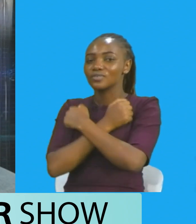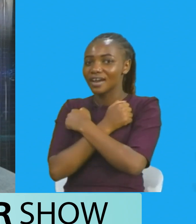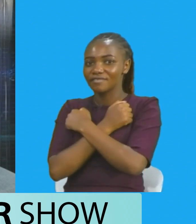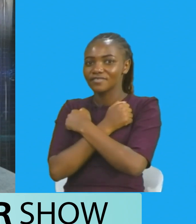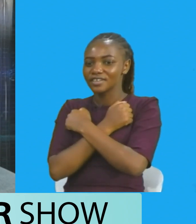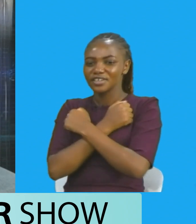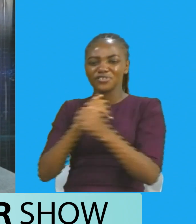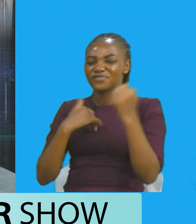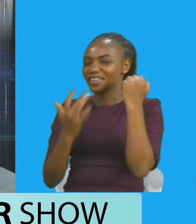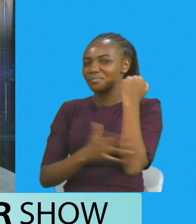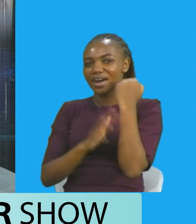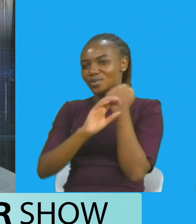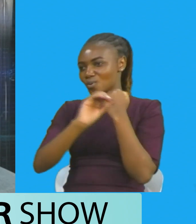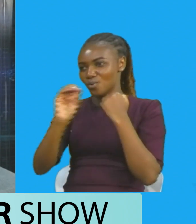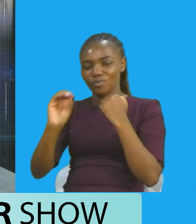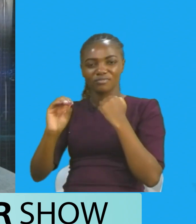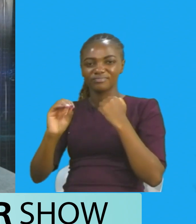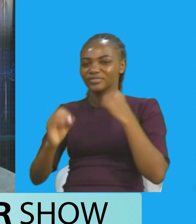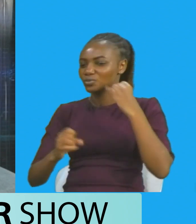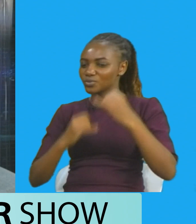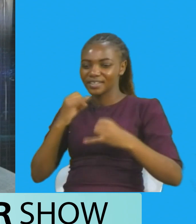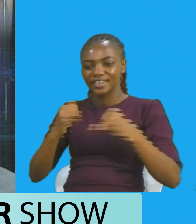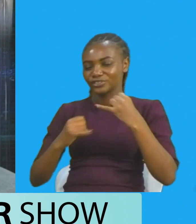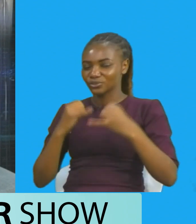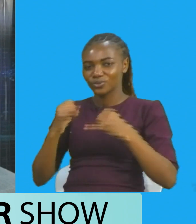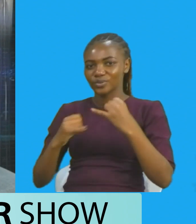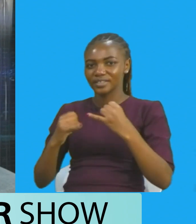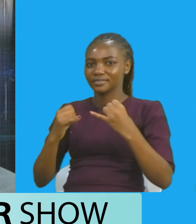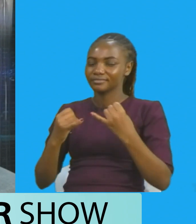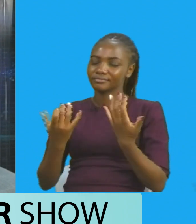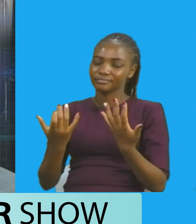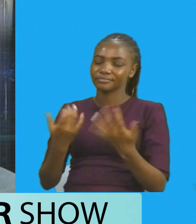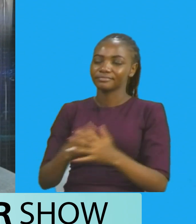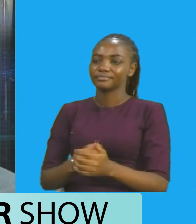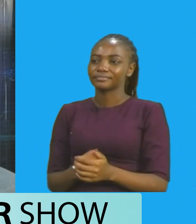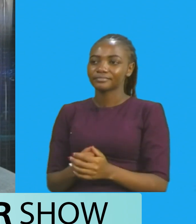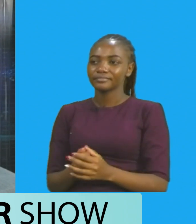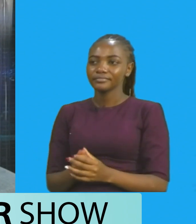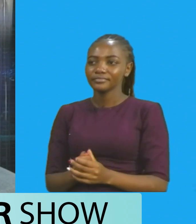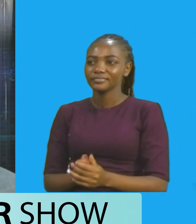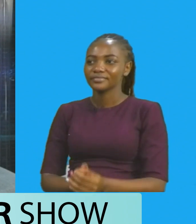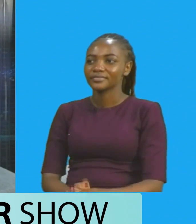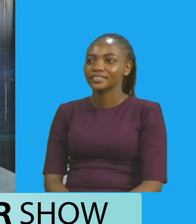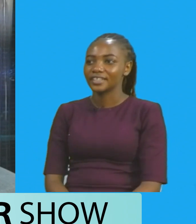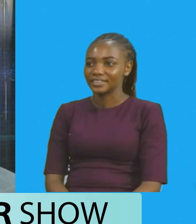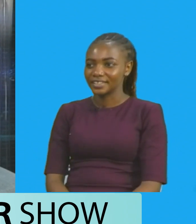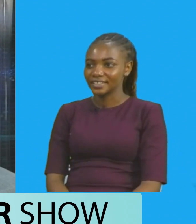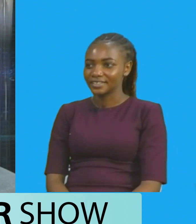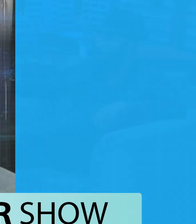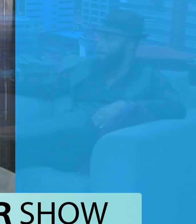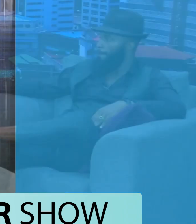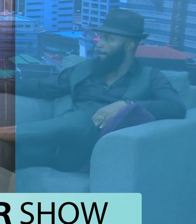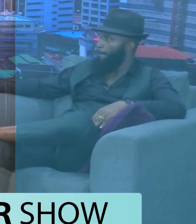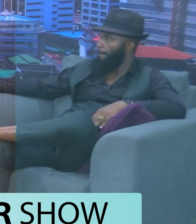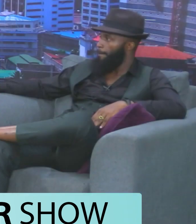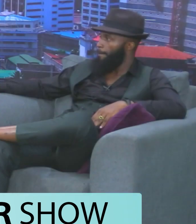pinch of it whenever either you get money in return or whether it's for just for CSR. That is nice.